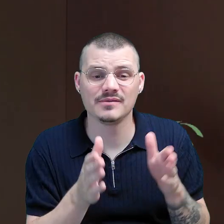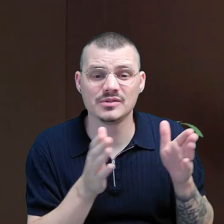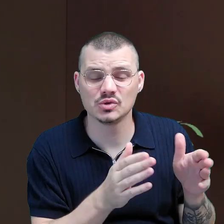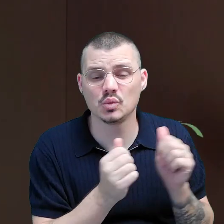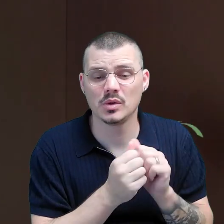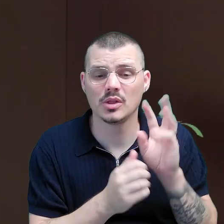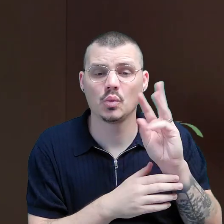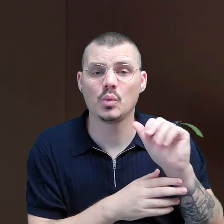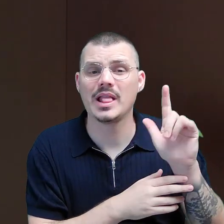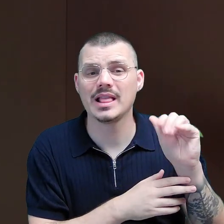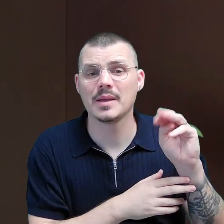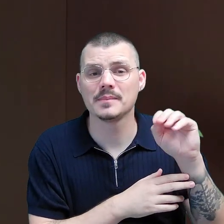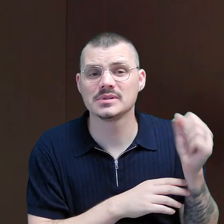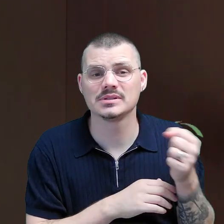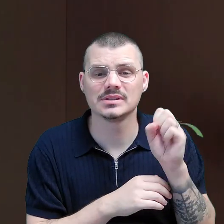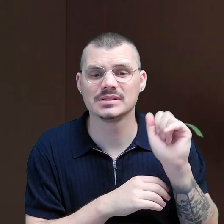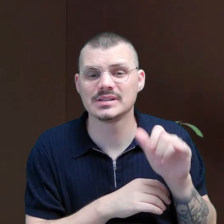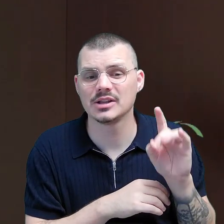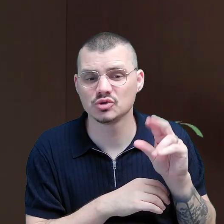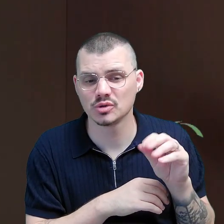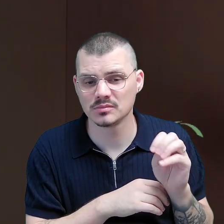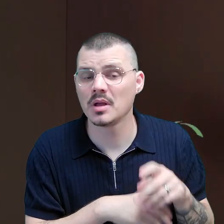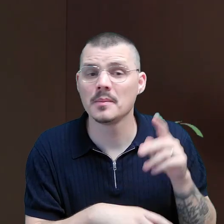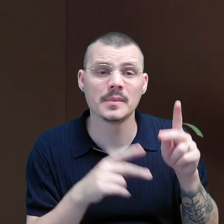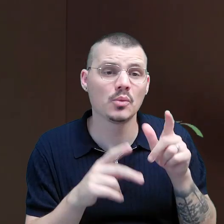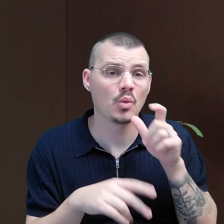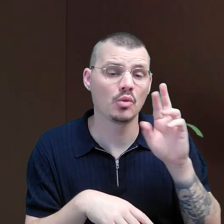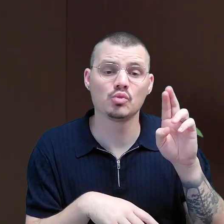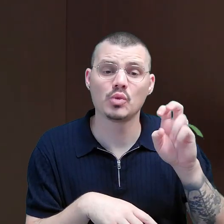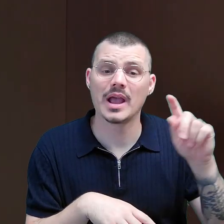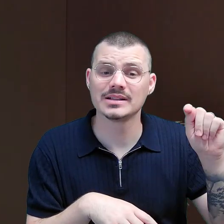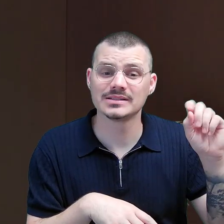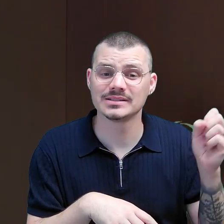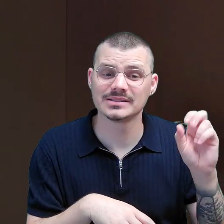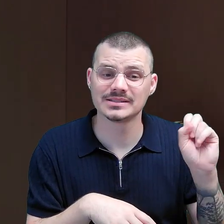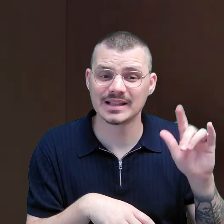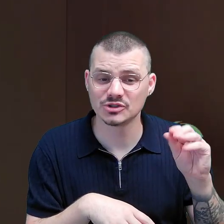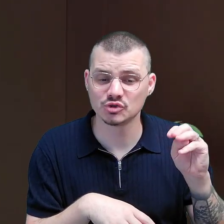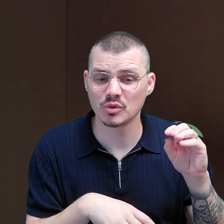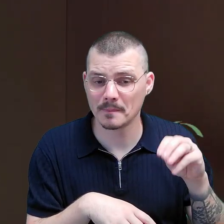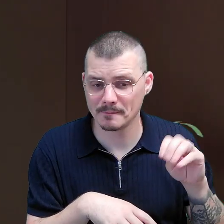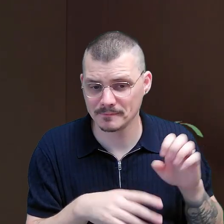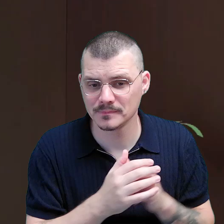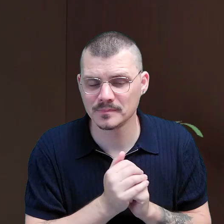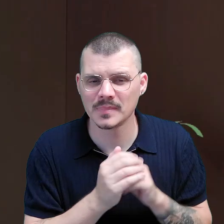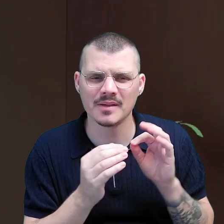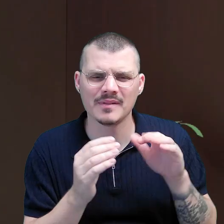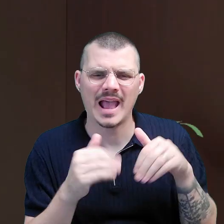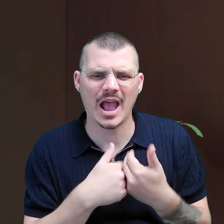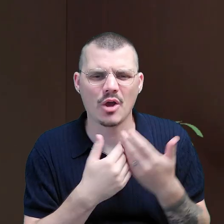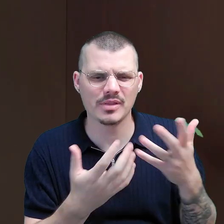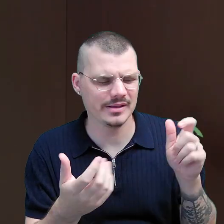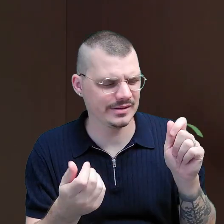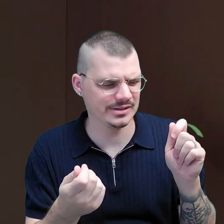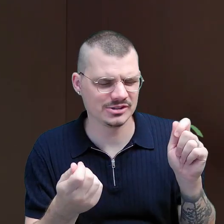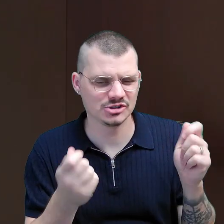with Williams syndrome, people with Rett syndrome in the middle phases of how they